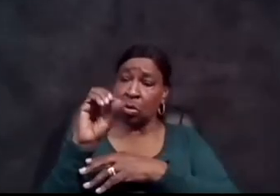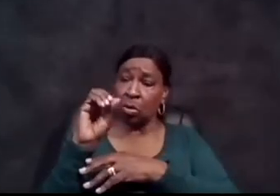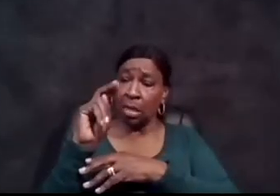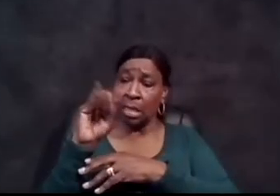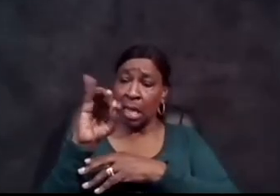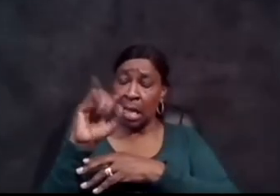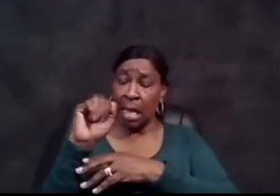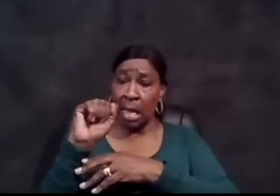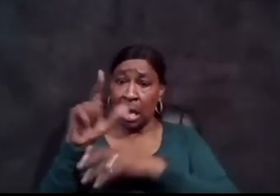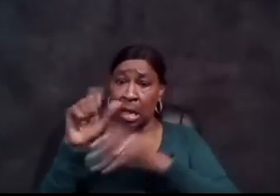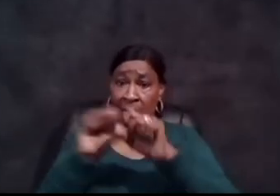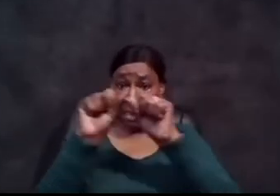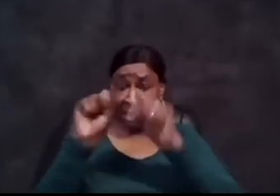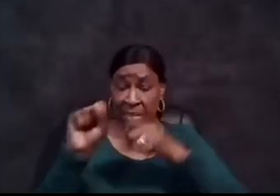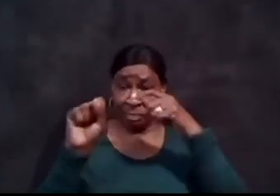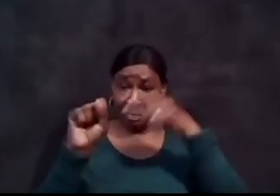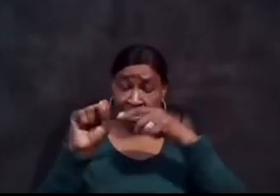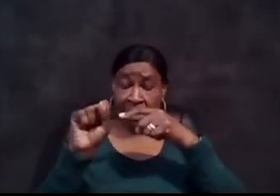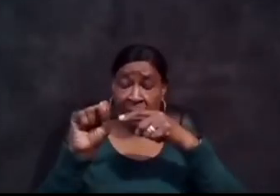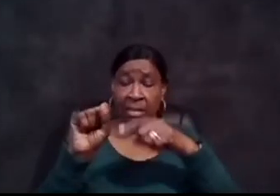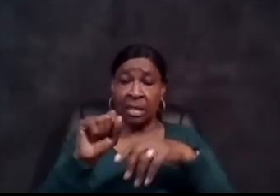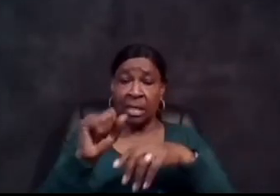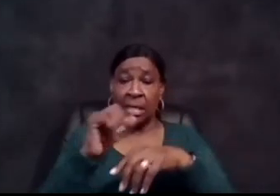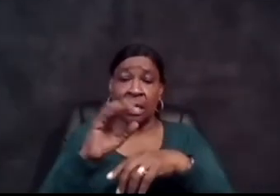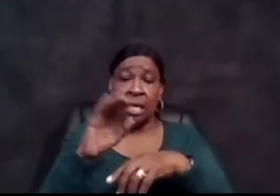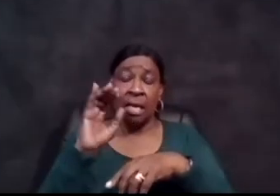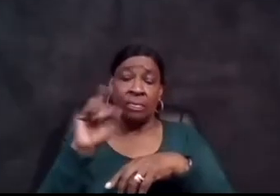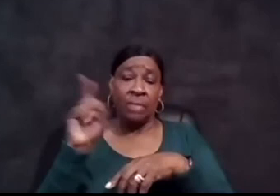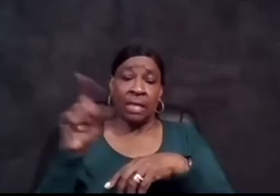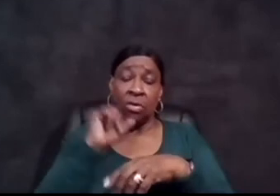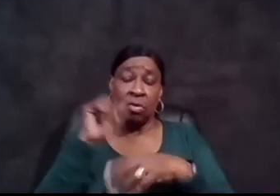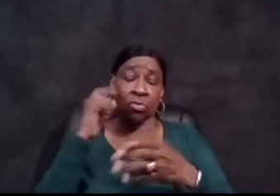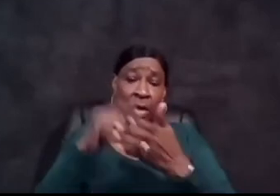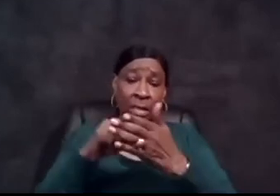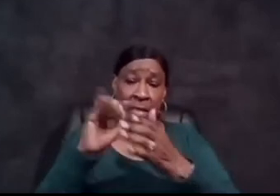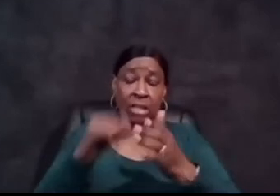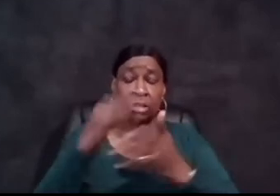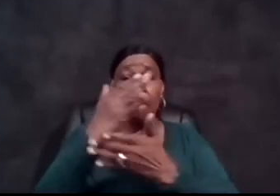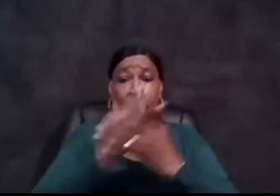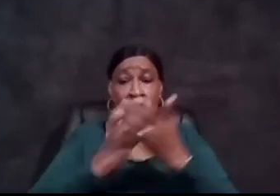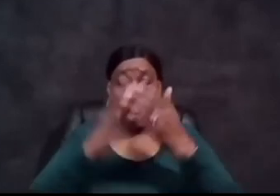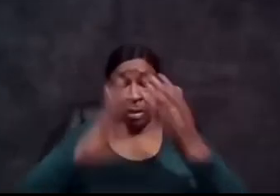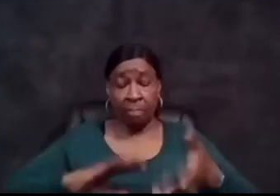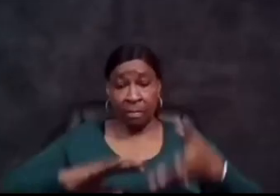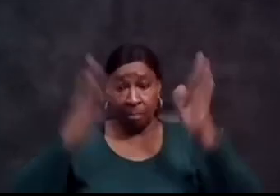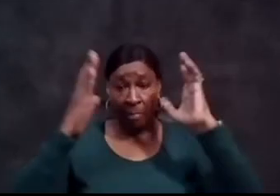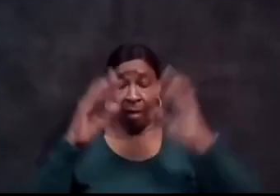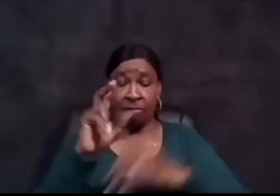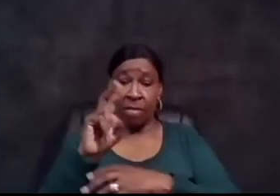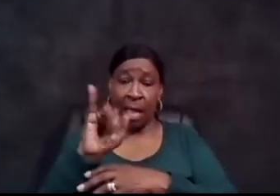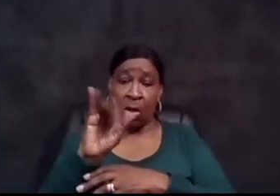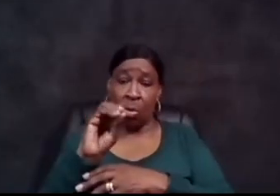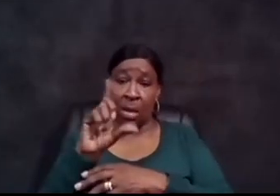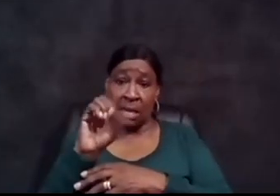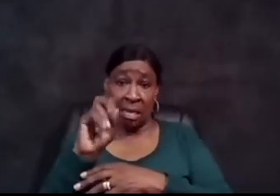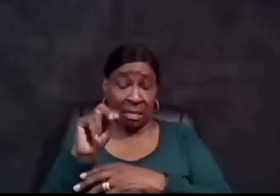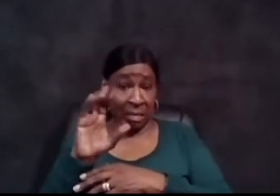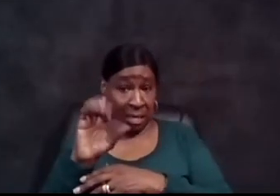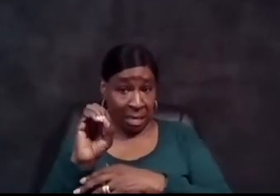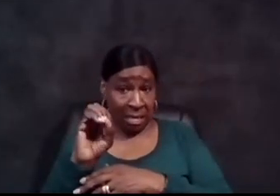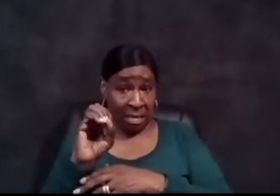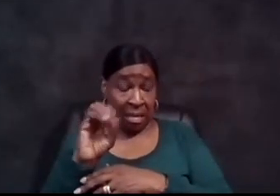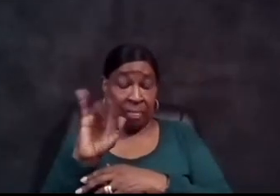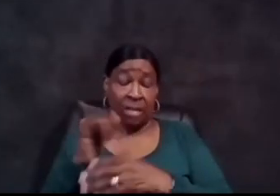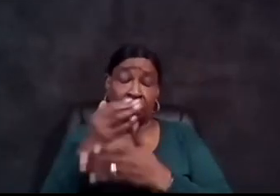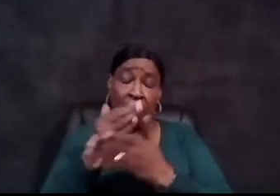was part of their displacement, and the kind of, I think, relationships of accountability that Naomi was talking about at